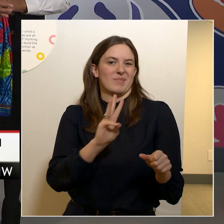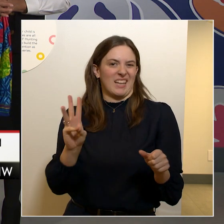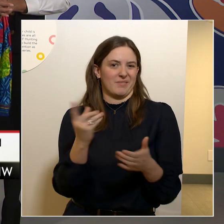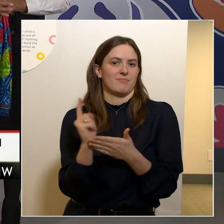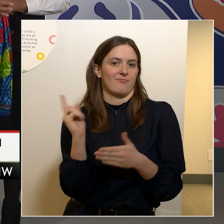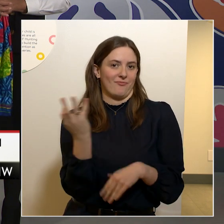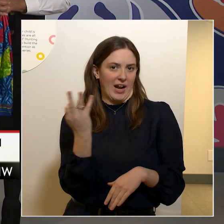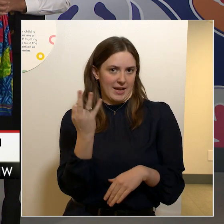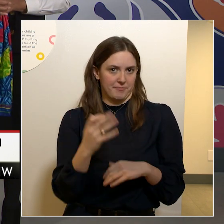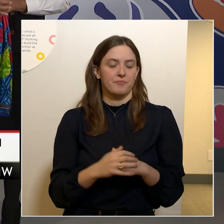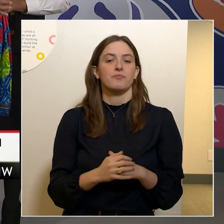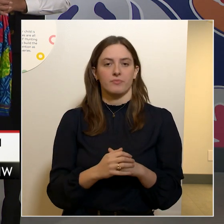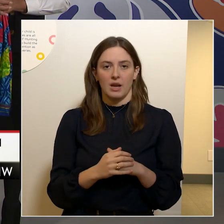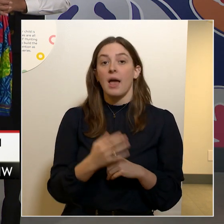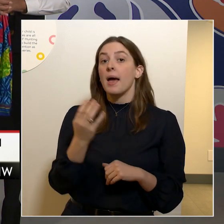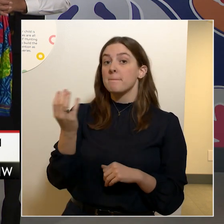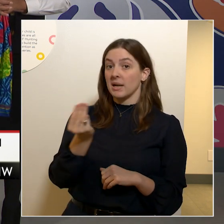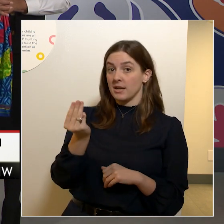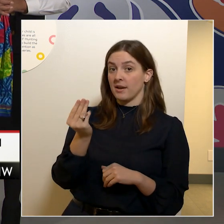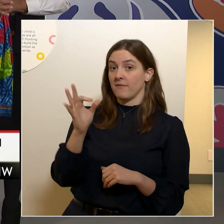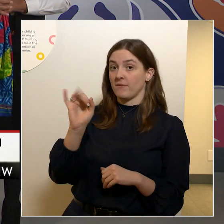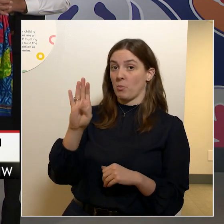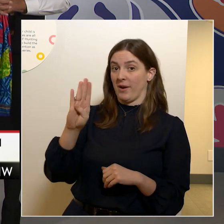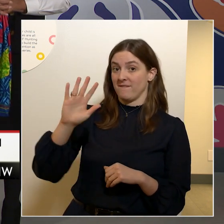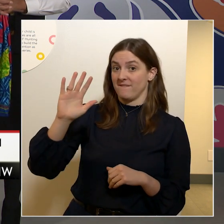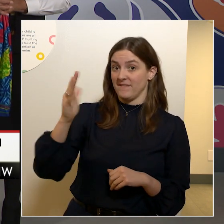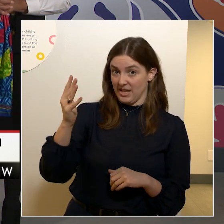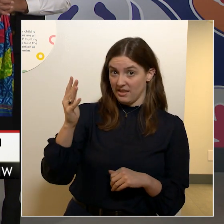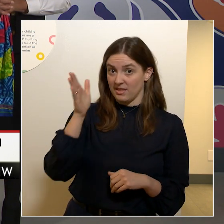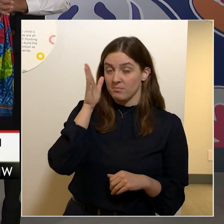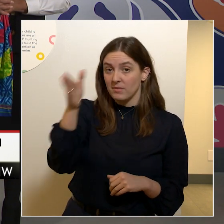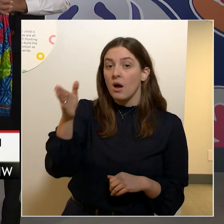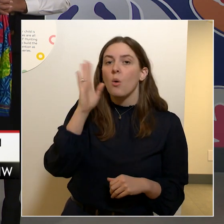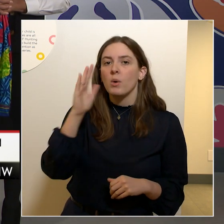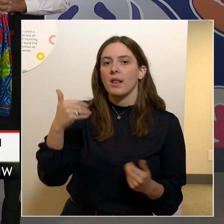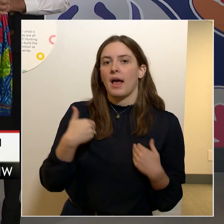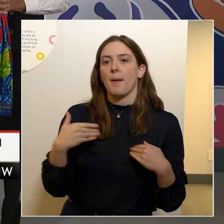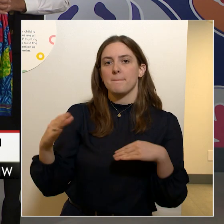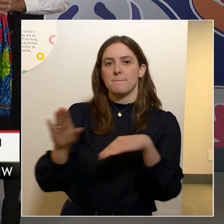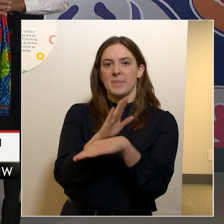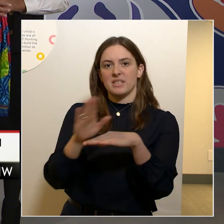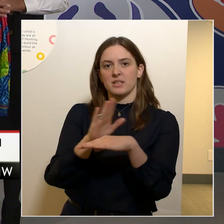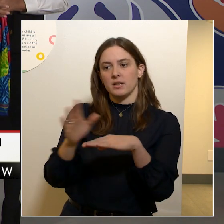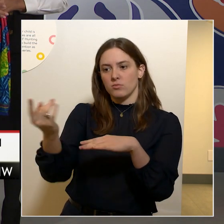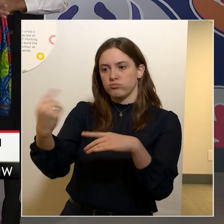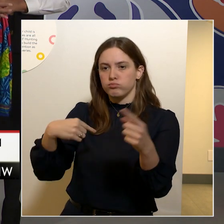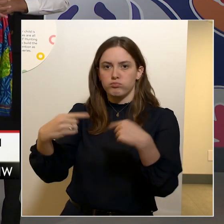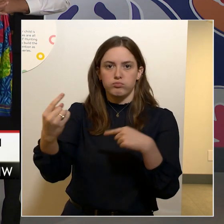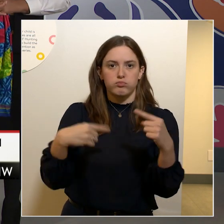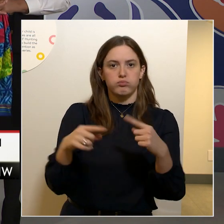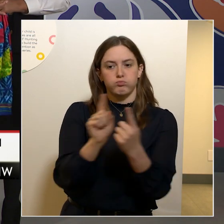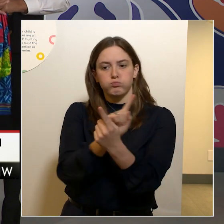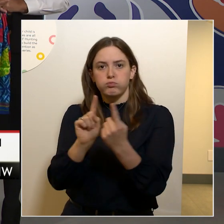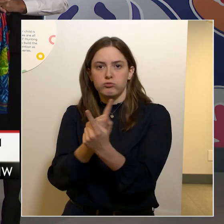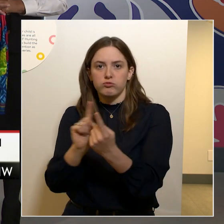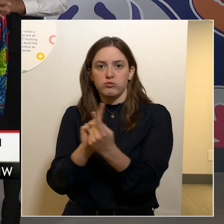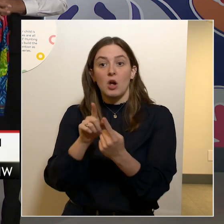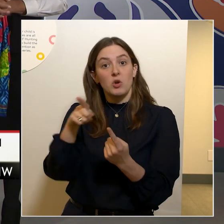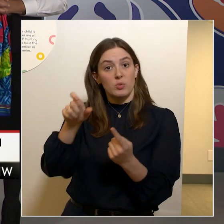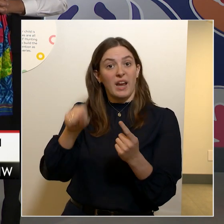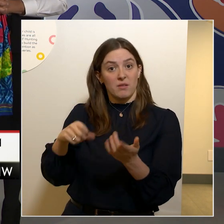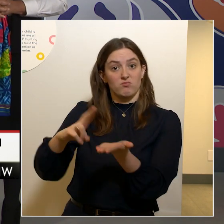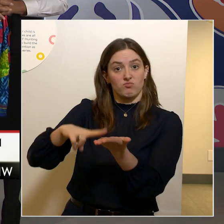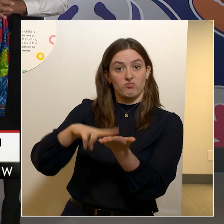But on Monday, on February 5th, is when businesses can come and they can fill out applications real time for those grant